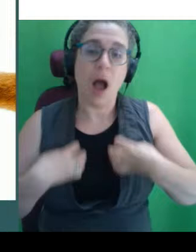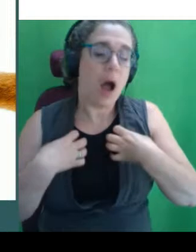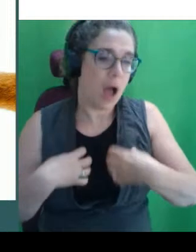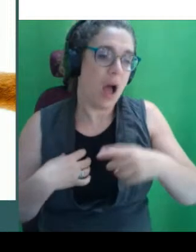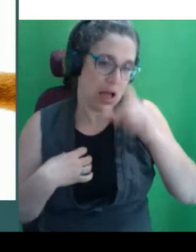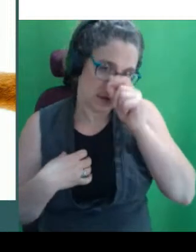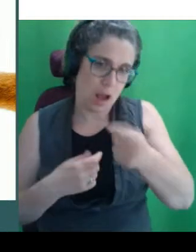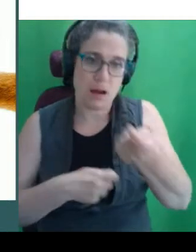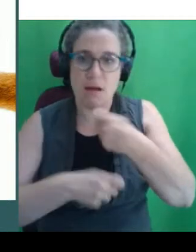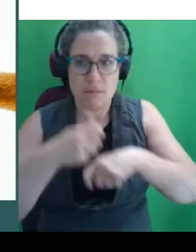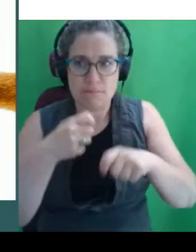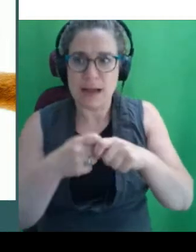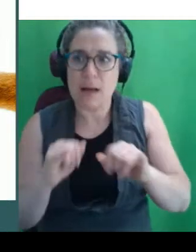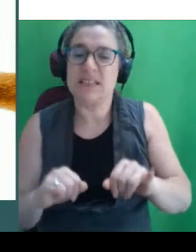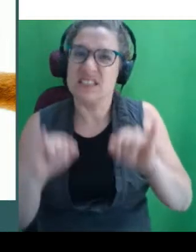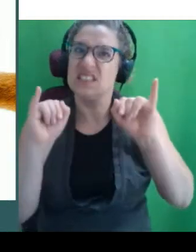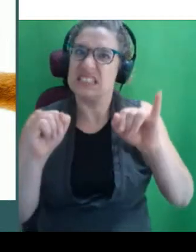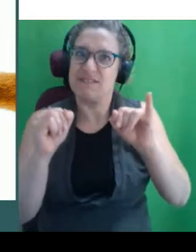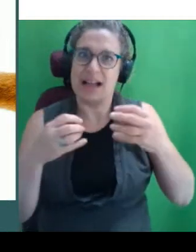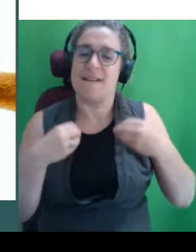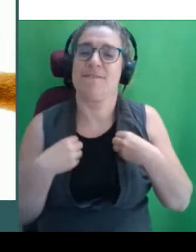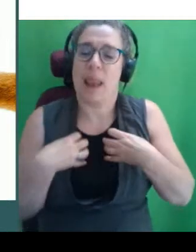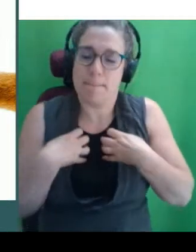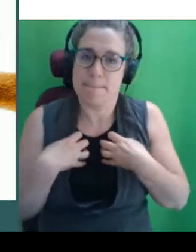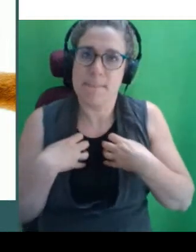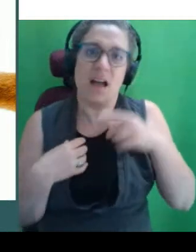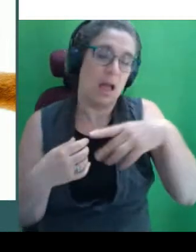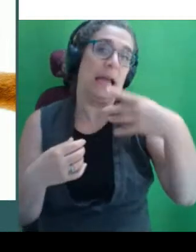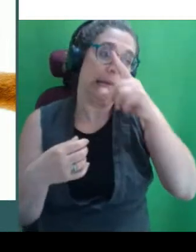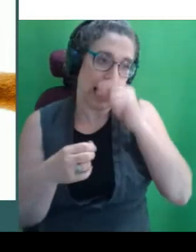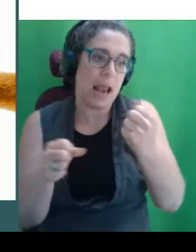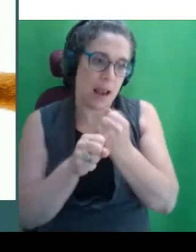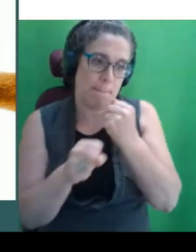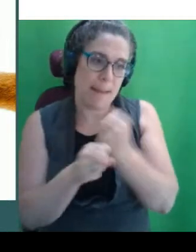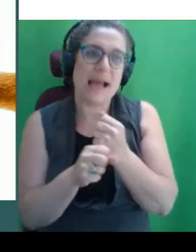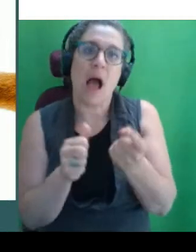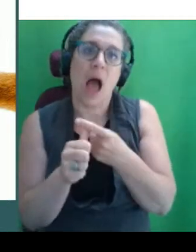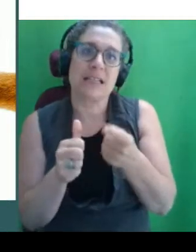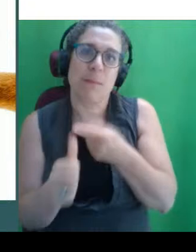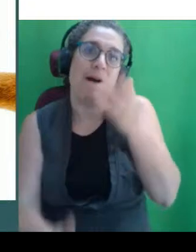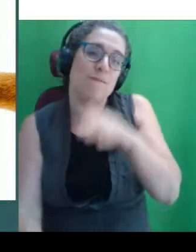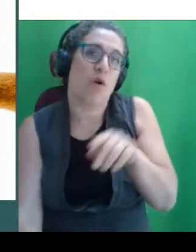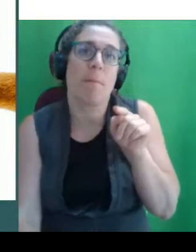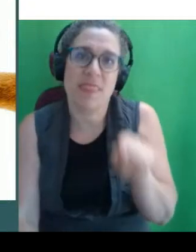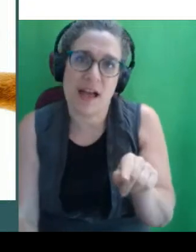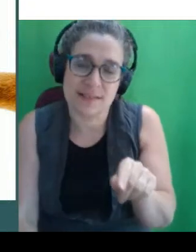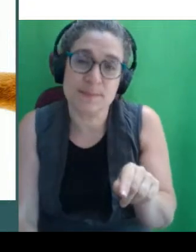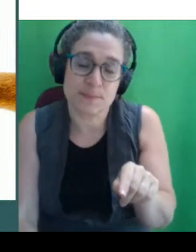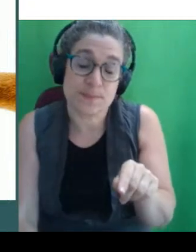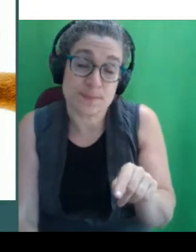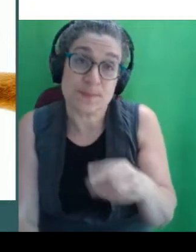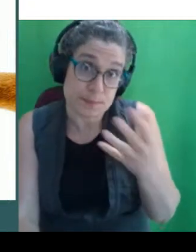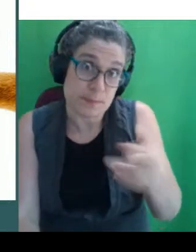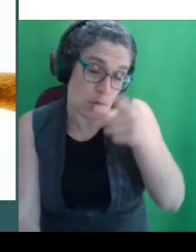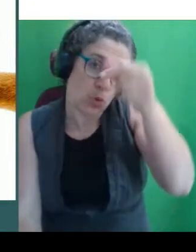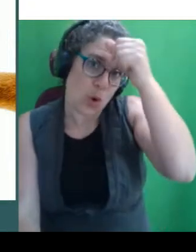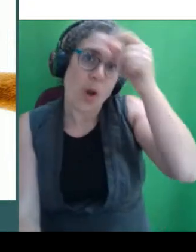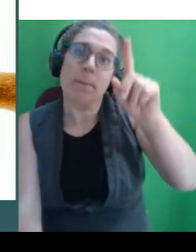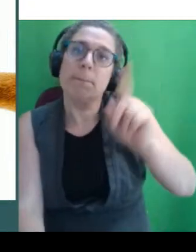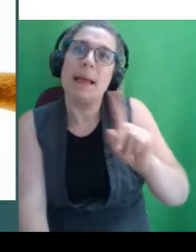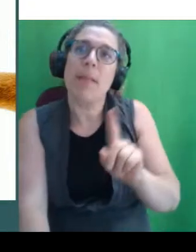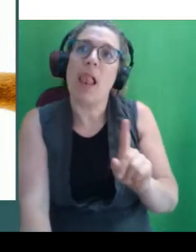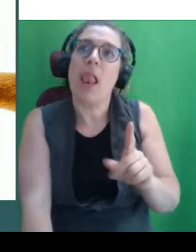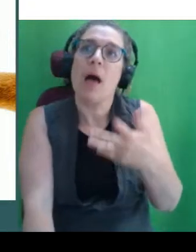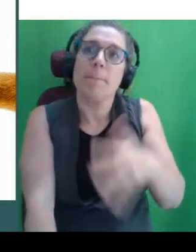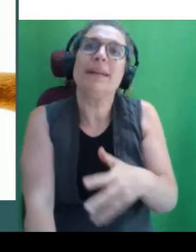significant inflammation and an asthma attack from that process. And people have said to me in the past